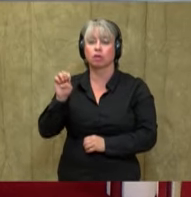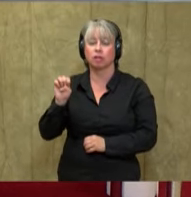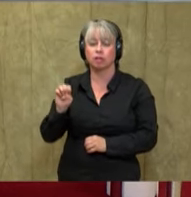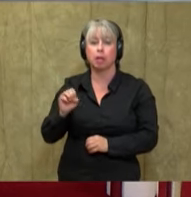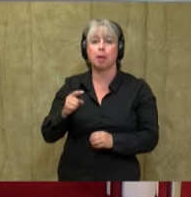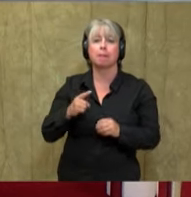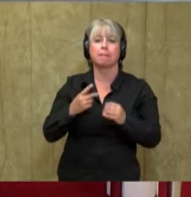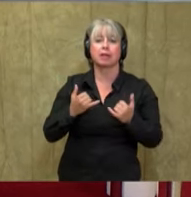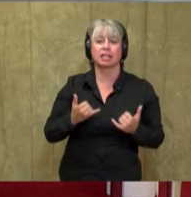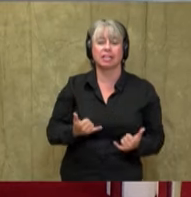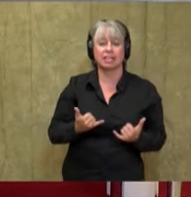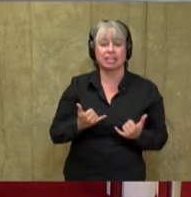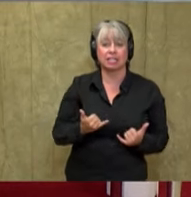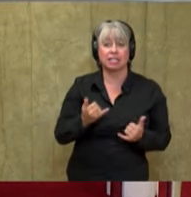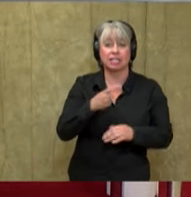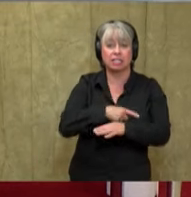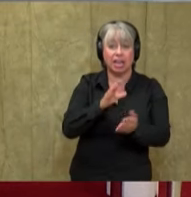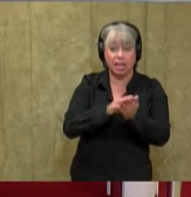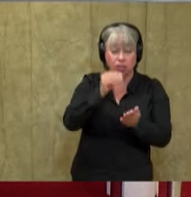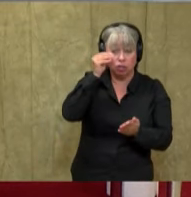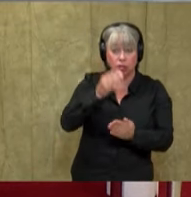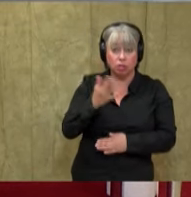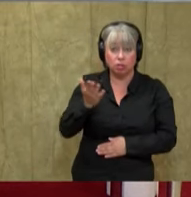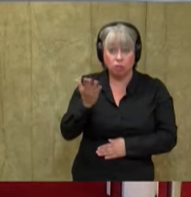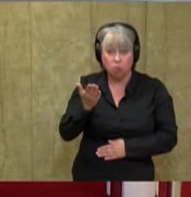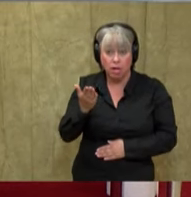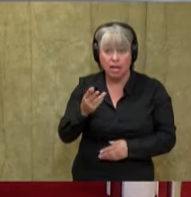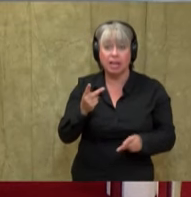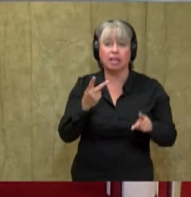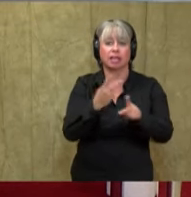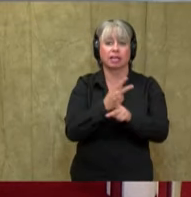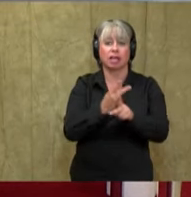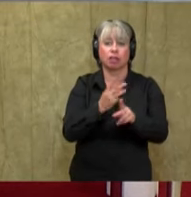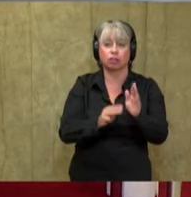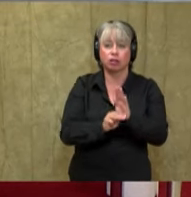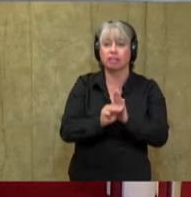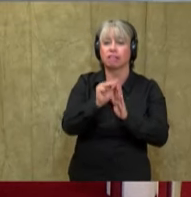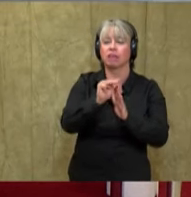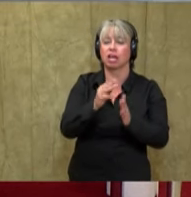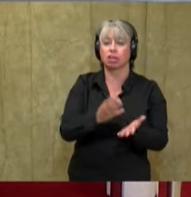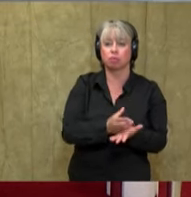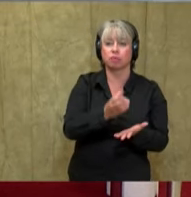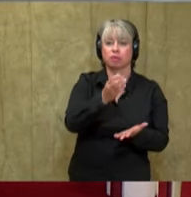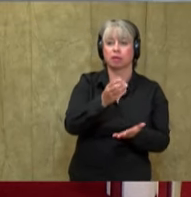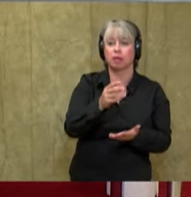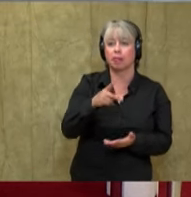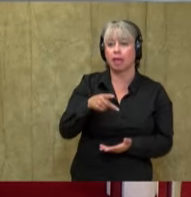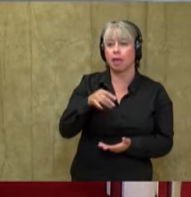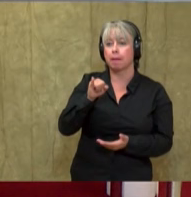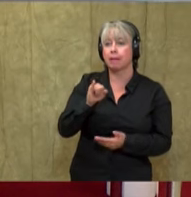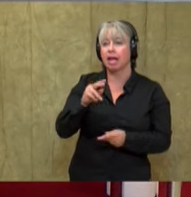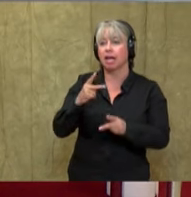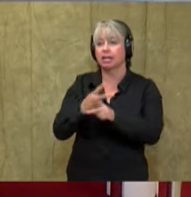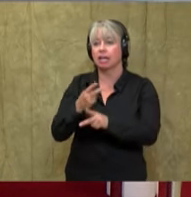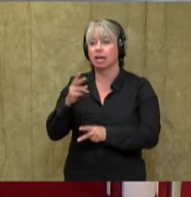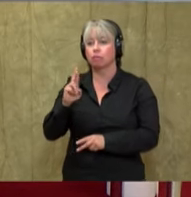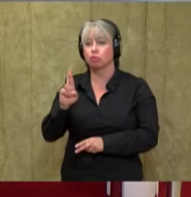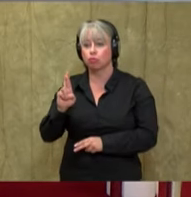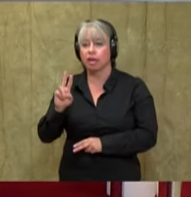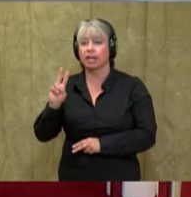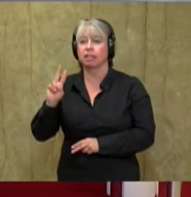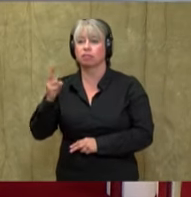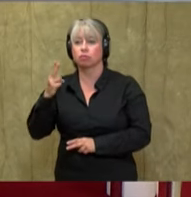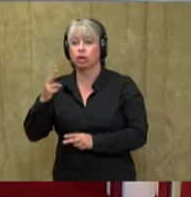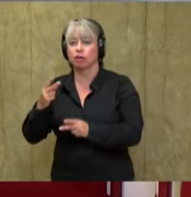that how to find the volume of a cylinder, which is right here. Pi times the radius squared times